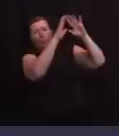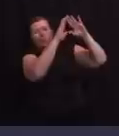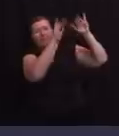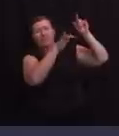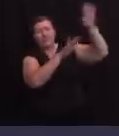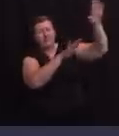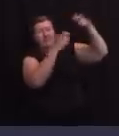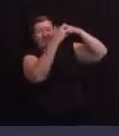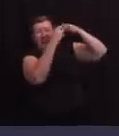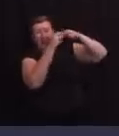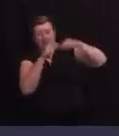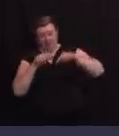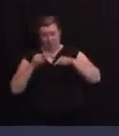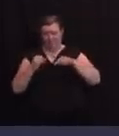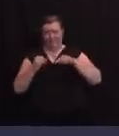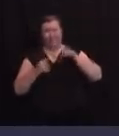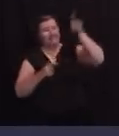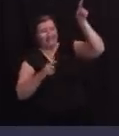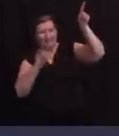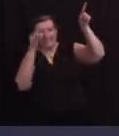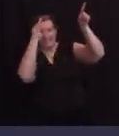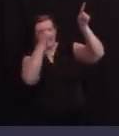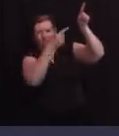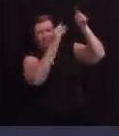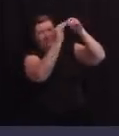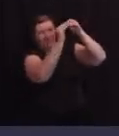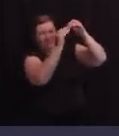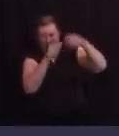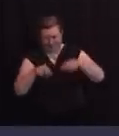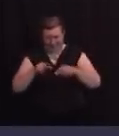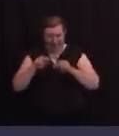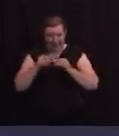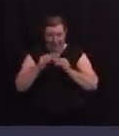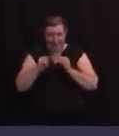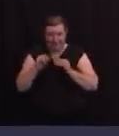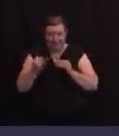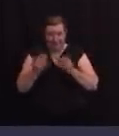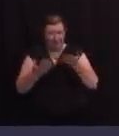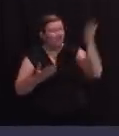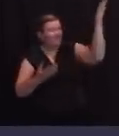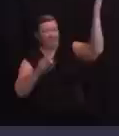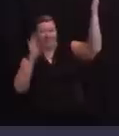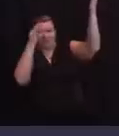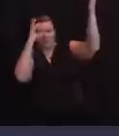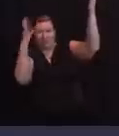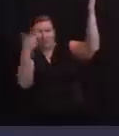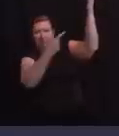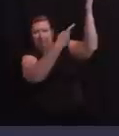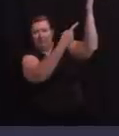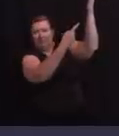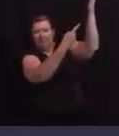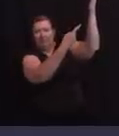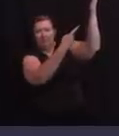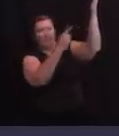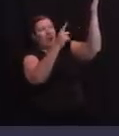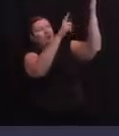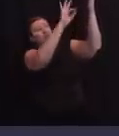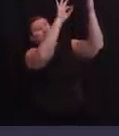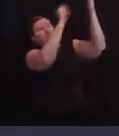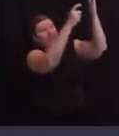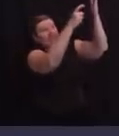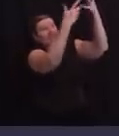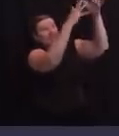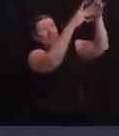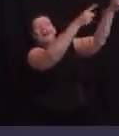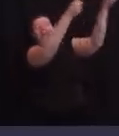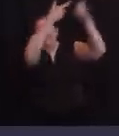their technology, that would be good money after bad. The good news is, thanks to Rob Sarangelo and team,